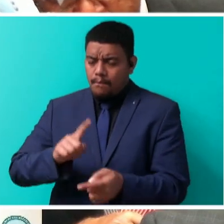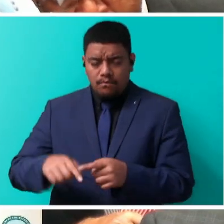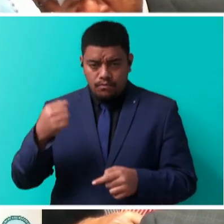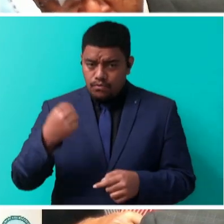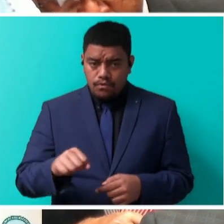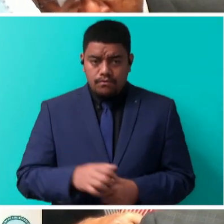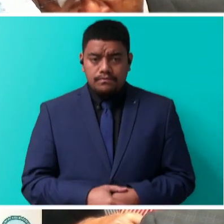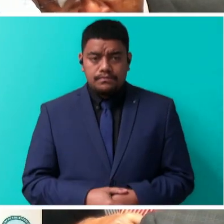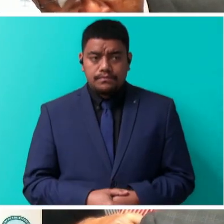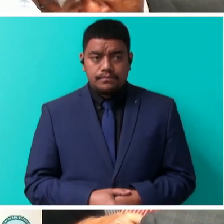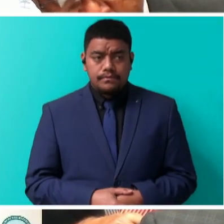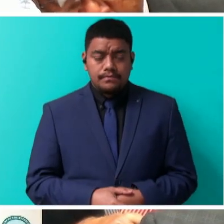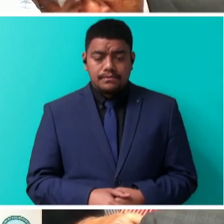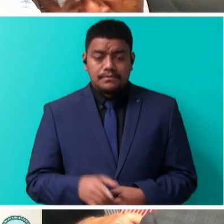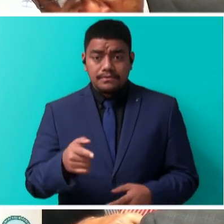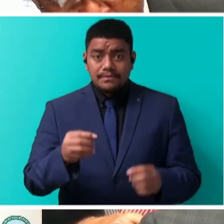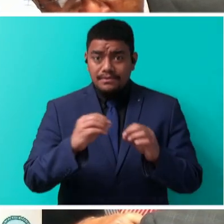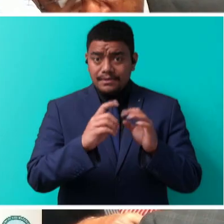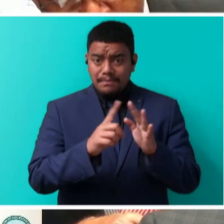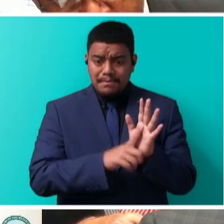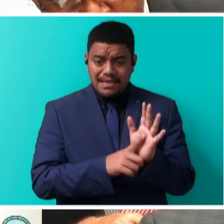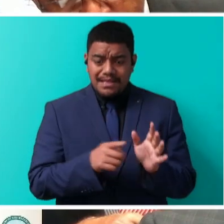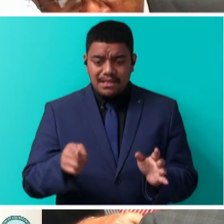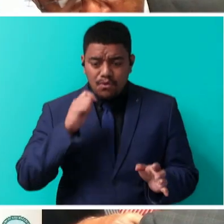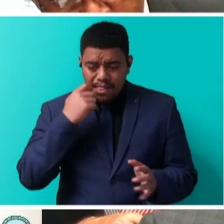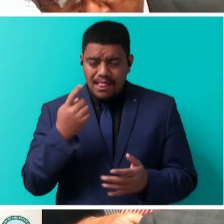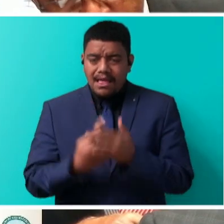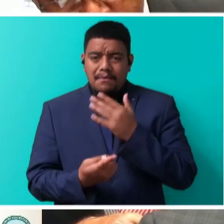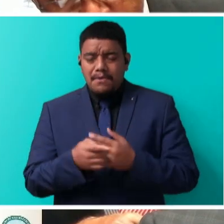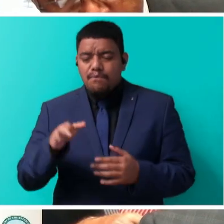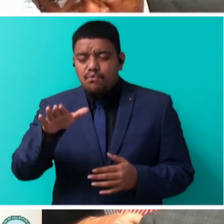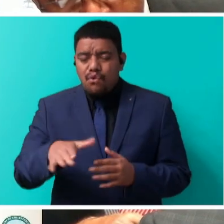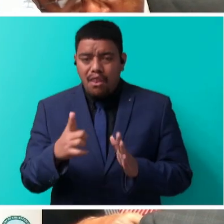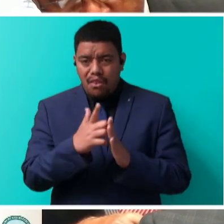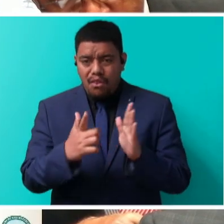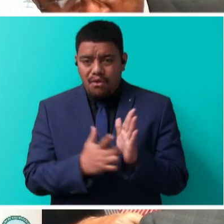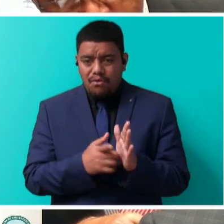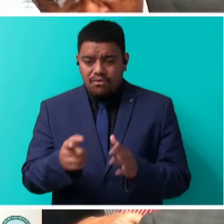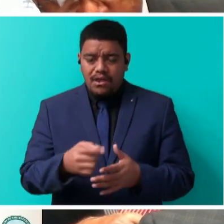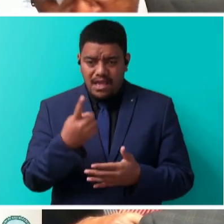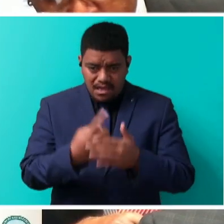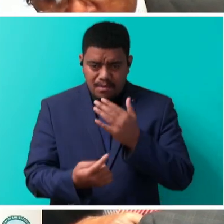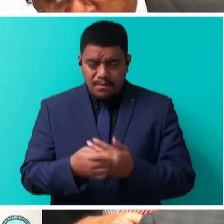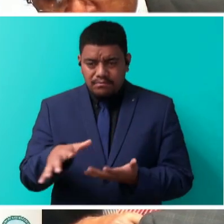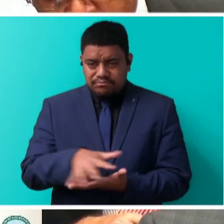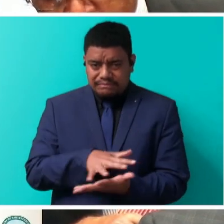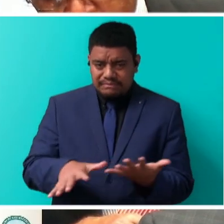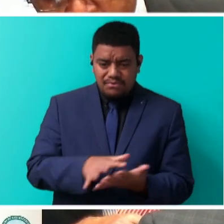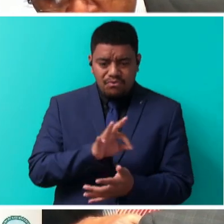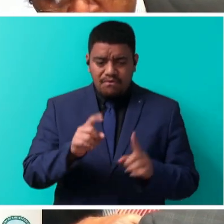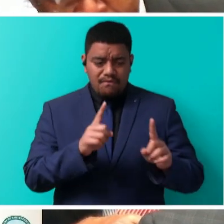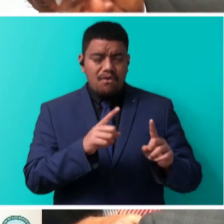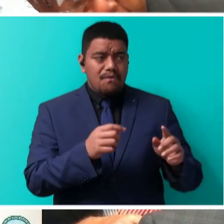sir, fast-tracking the drafting of bills will lead to poorly drafted laws that are often ambiguous, inconsistent with the